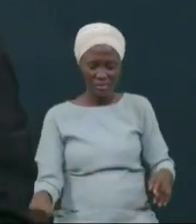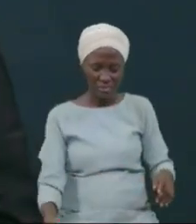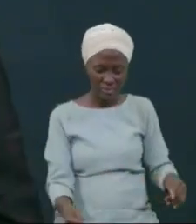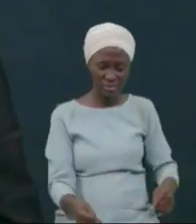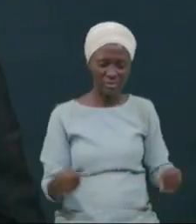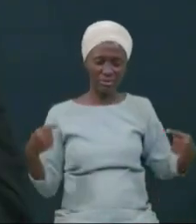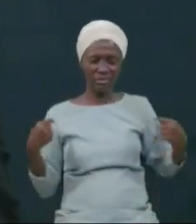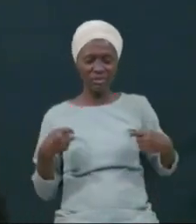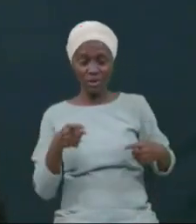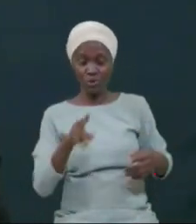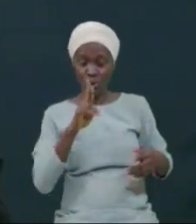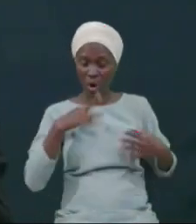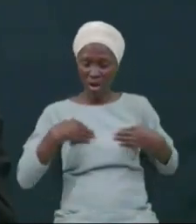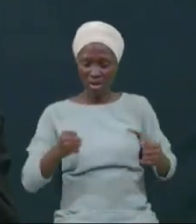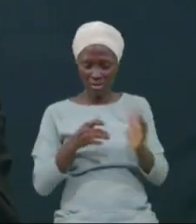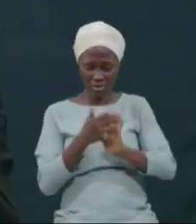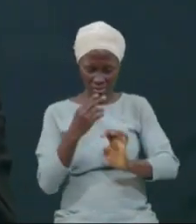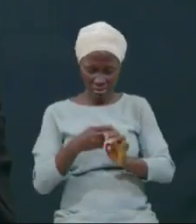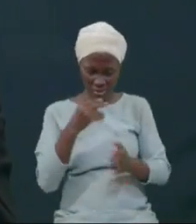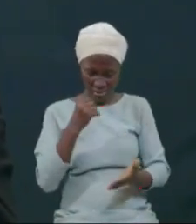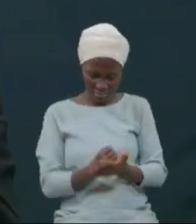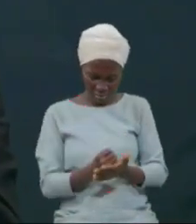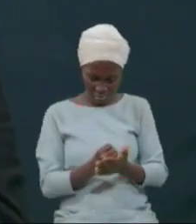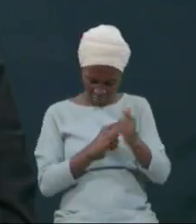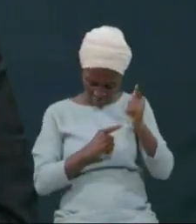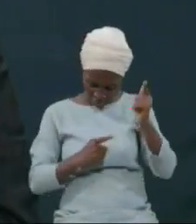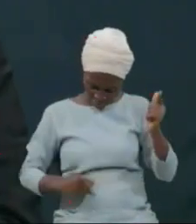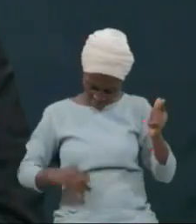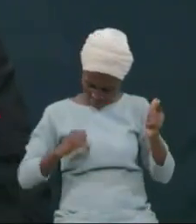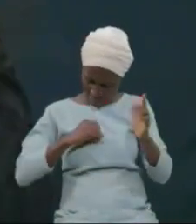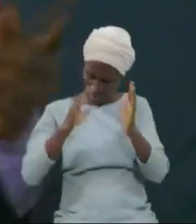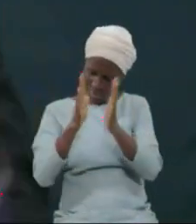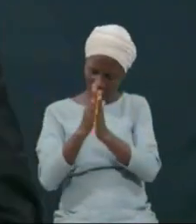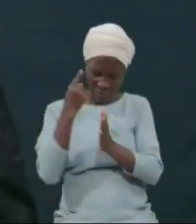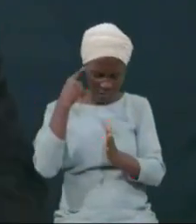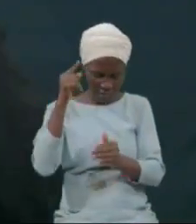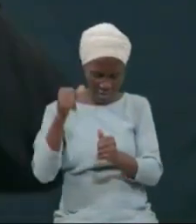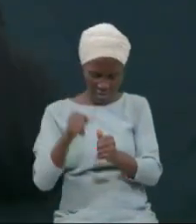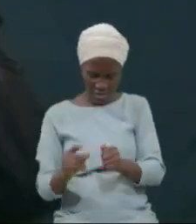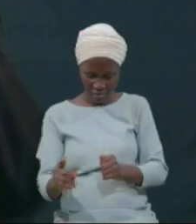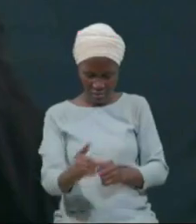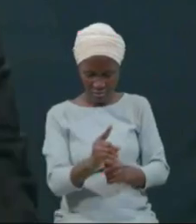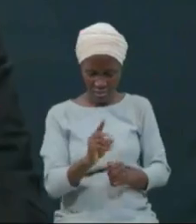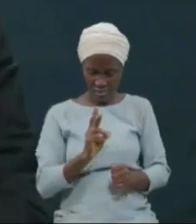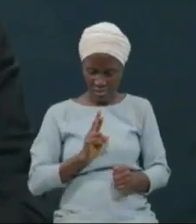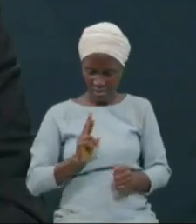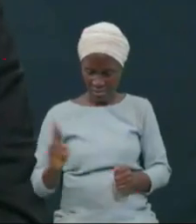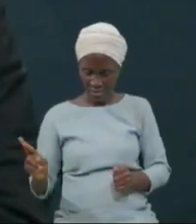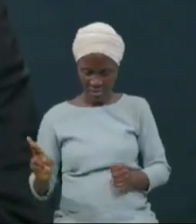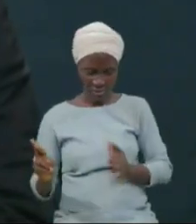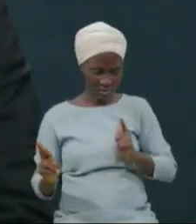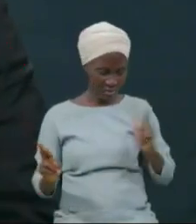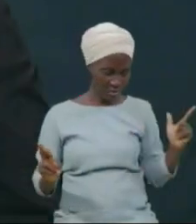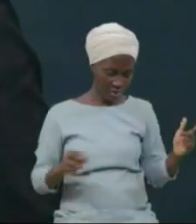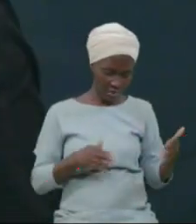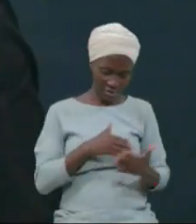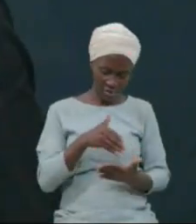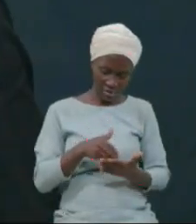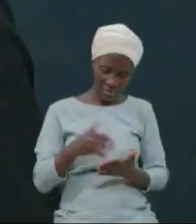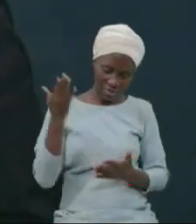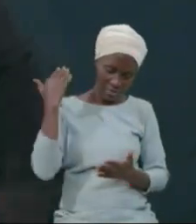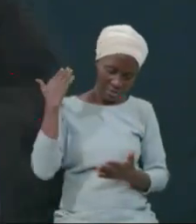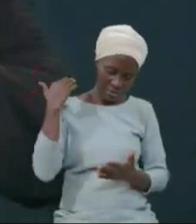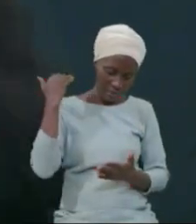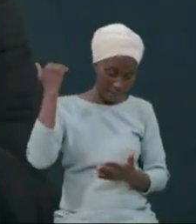name. Lord, I pray for everyone, to the right, to the left, to the center, to the back. Let your healing